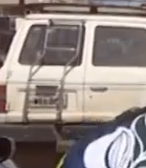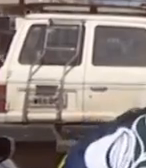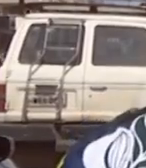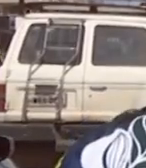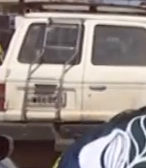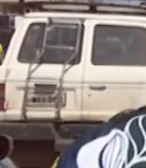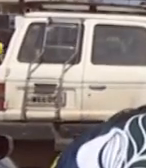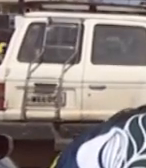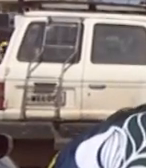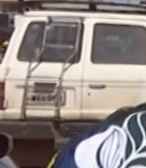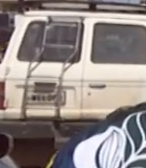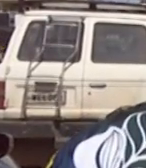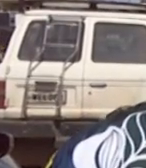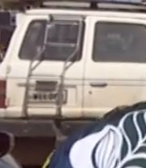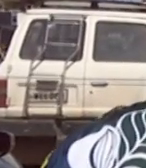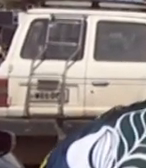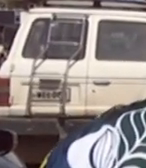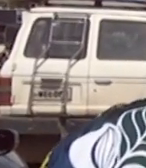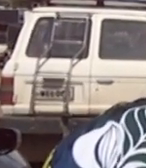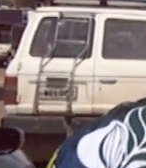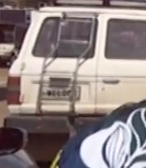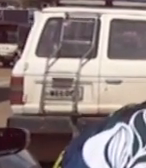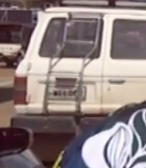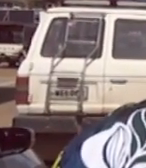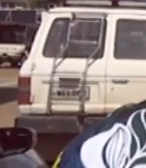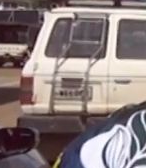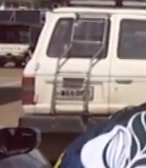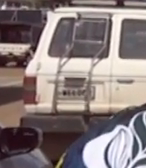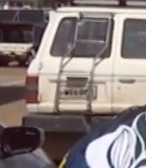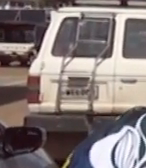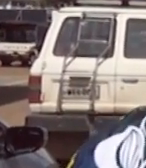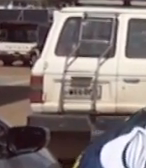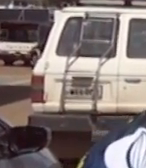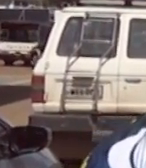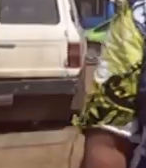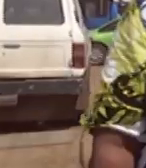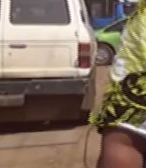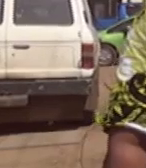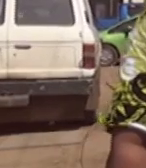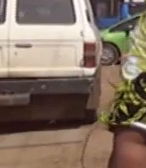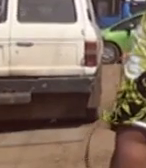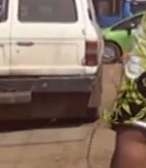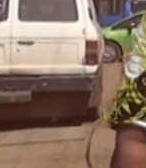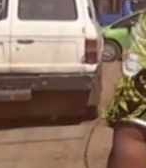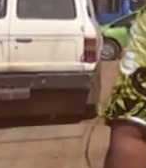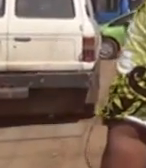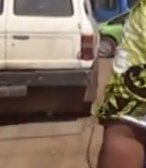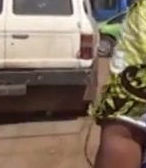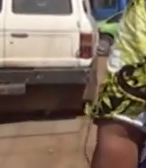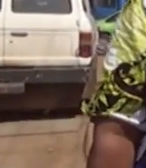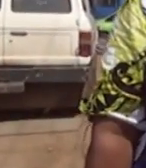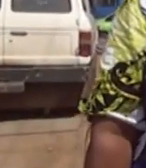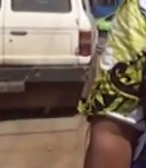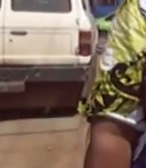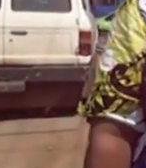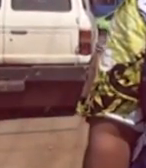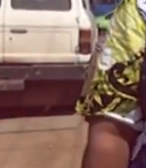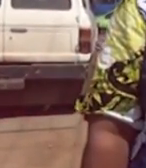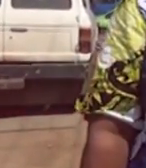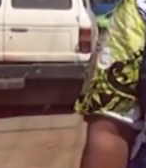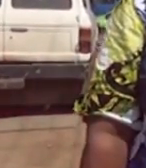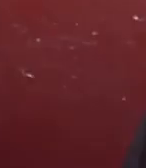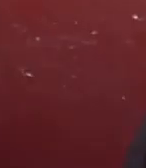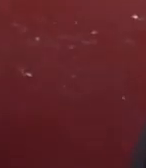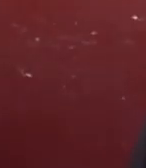I'm Jesse Masioliva. I'm from Labindam, but I live in Lombasa. I like listening to Gold FM. Only the Classic